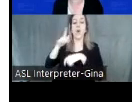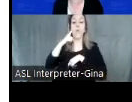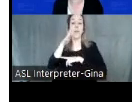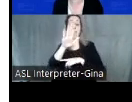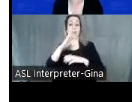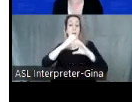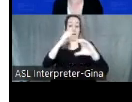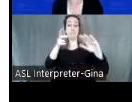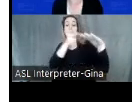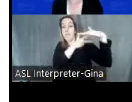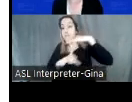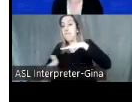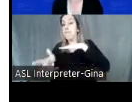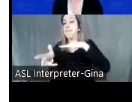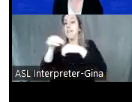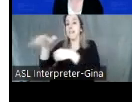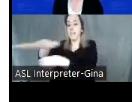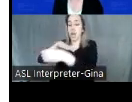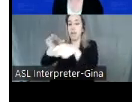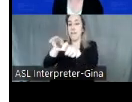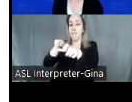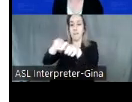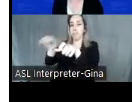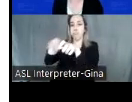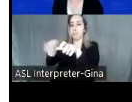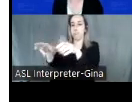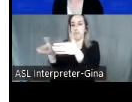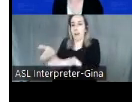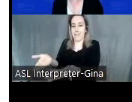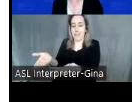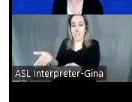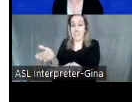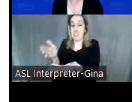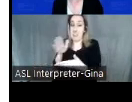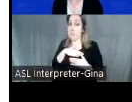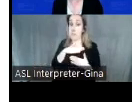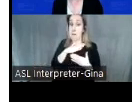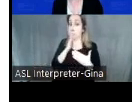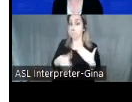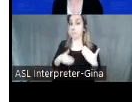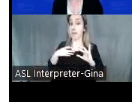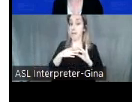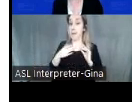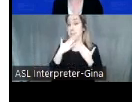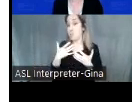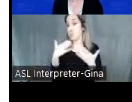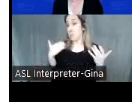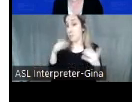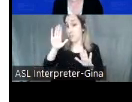and drop passengers off, something like that. And that's all my comments. Thank you very much. Have a good day. Charles, take